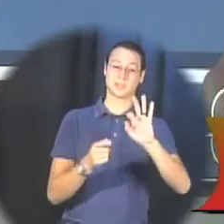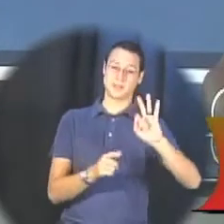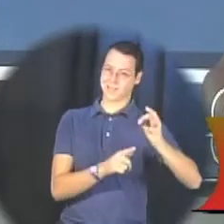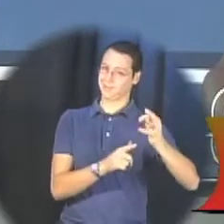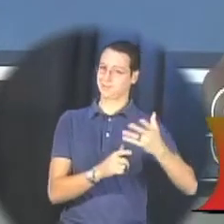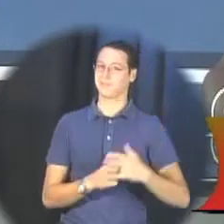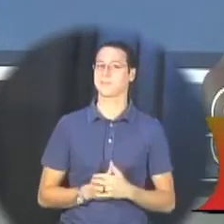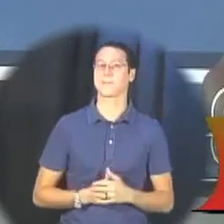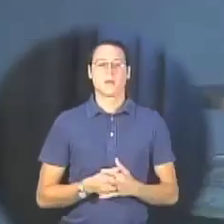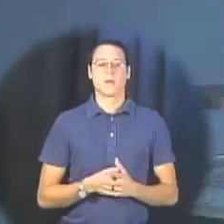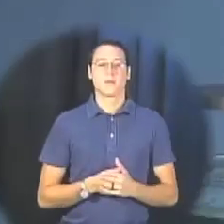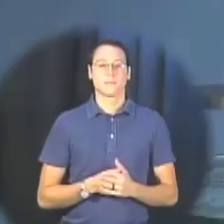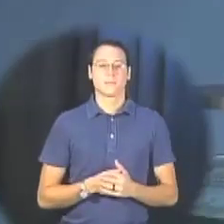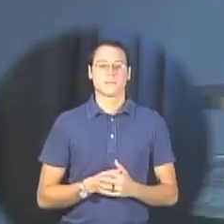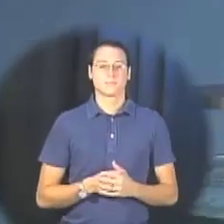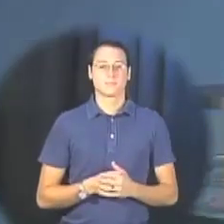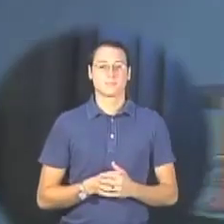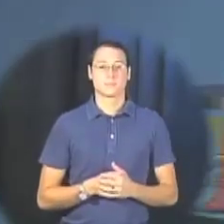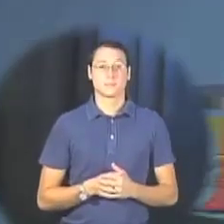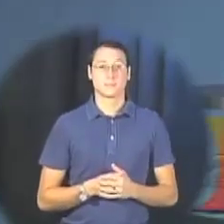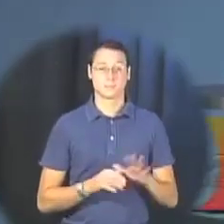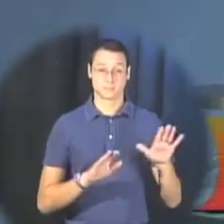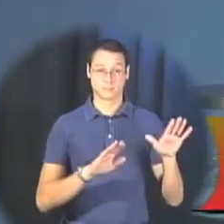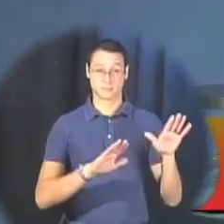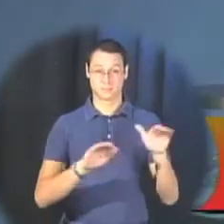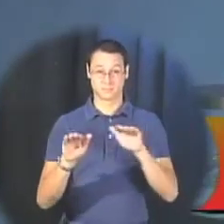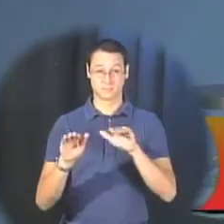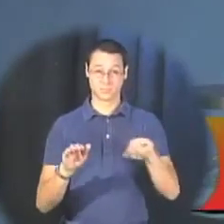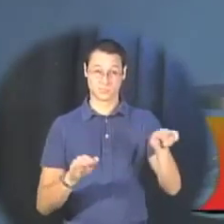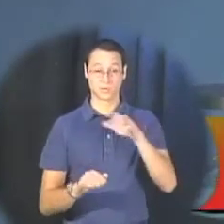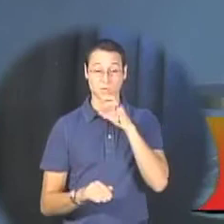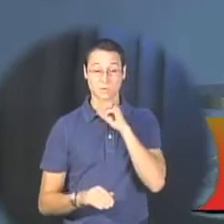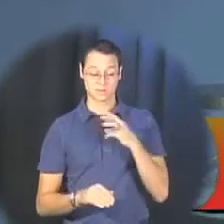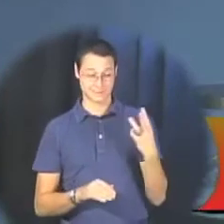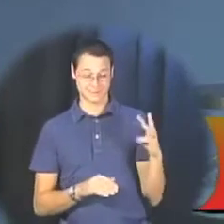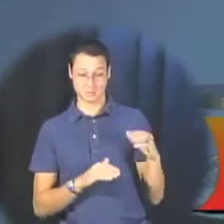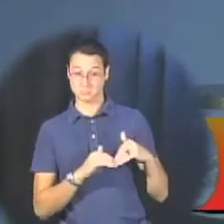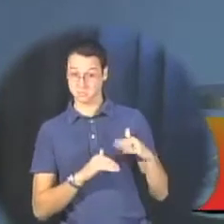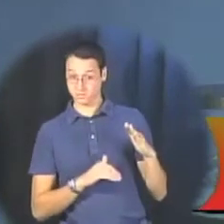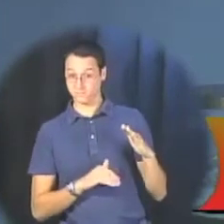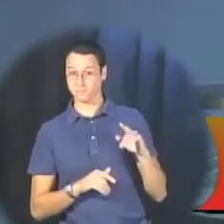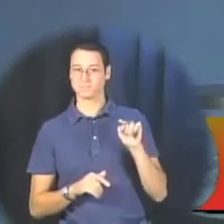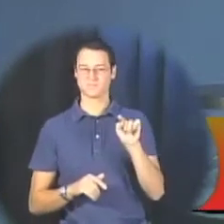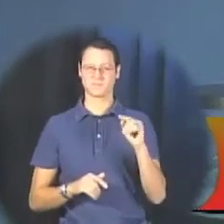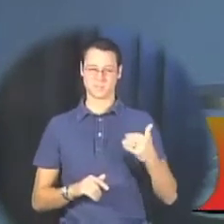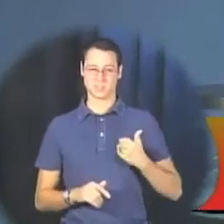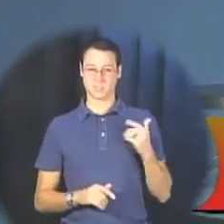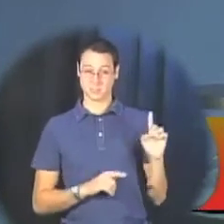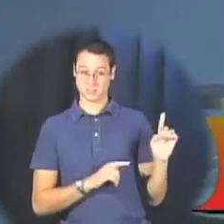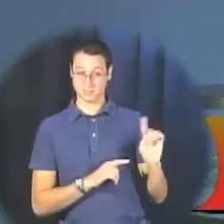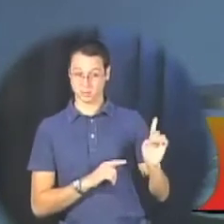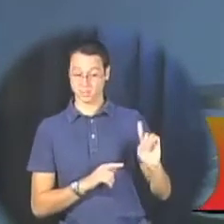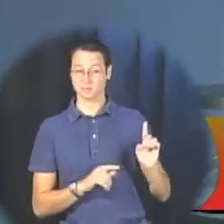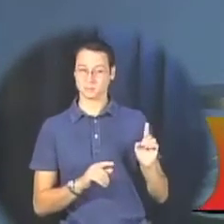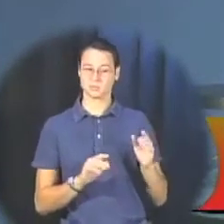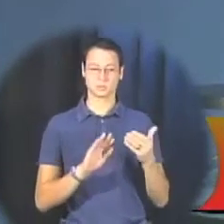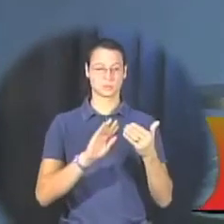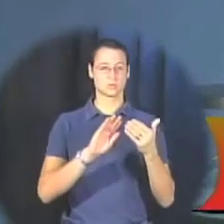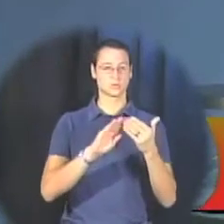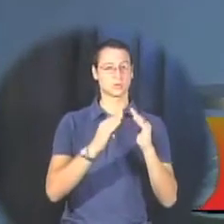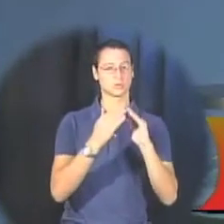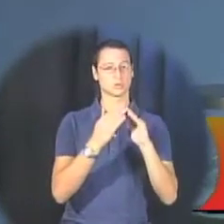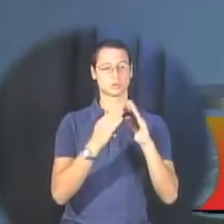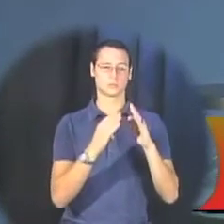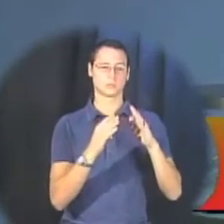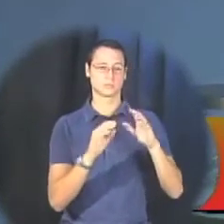Boone. Attention, all Braves 16 and older. The Young Democrats Club and Social Justice Club will be registering voters during